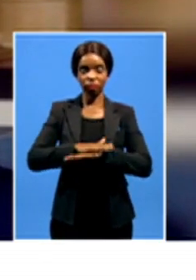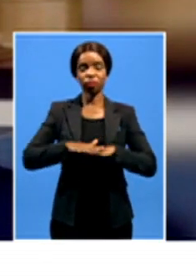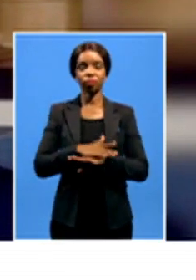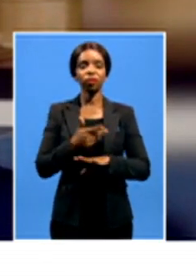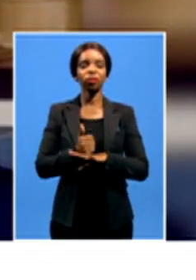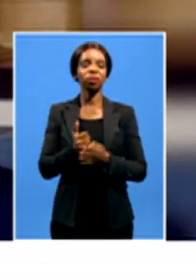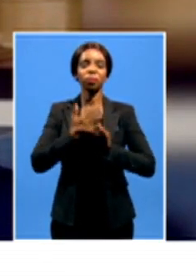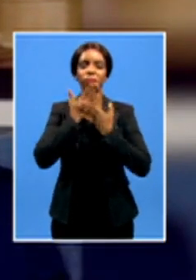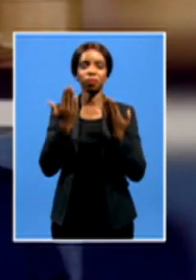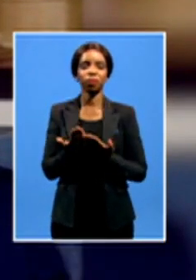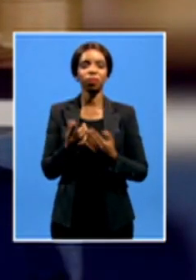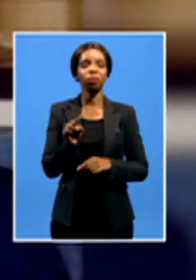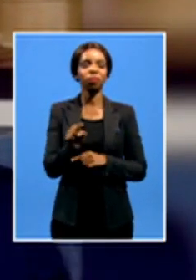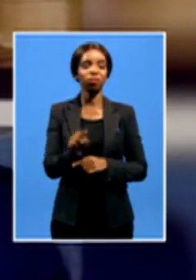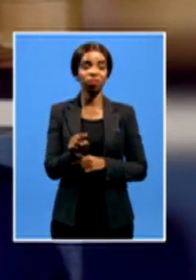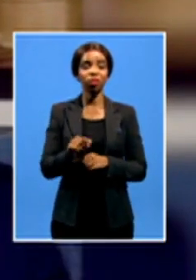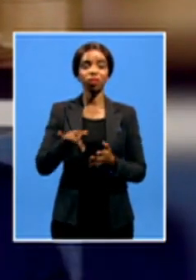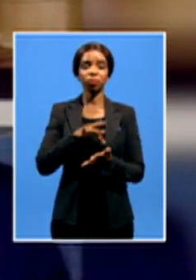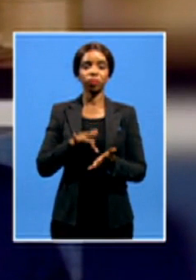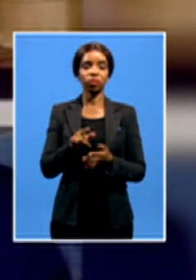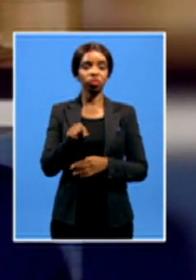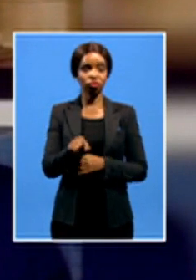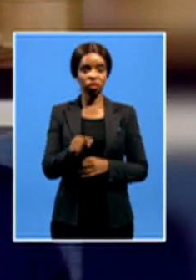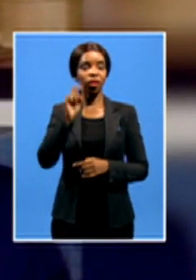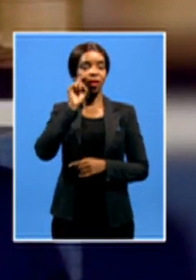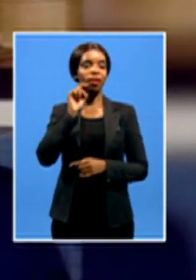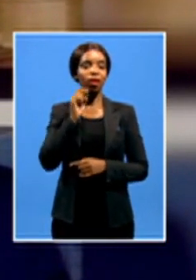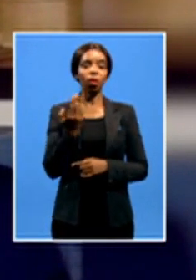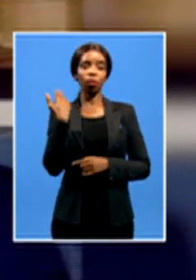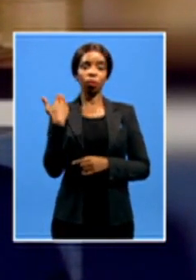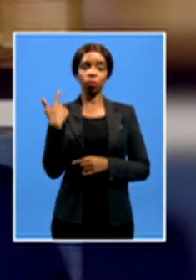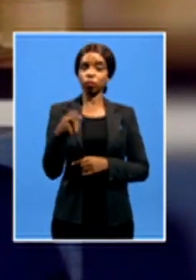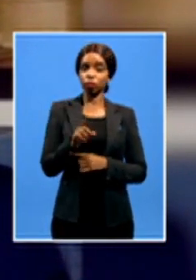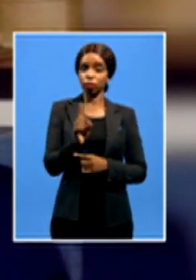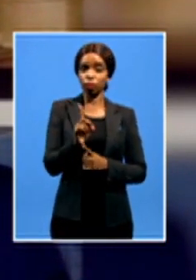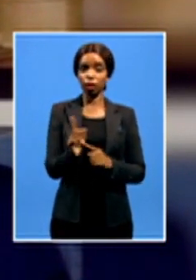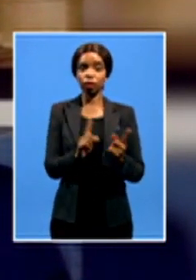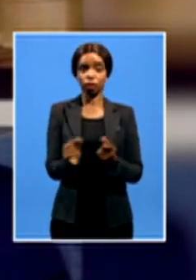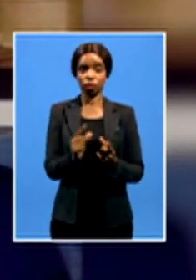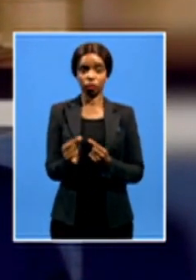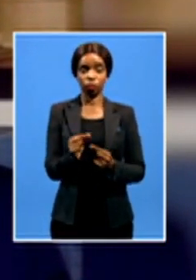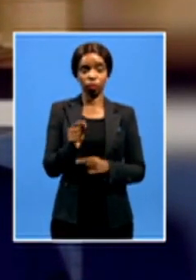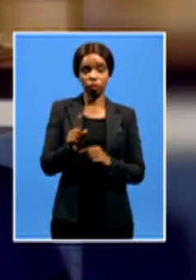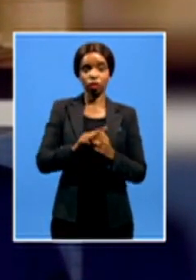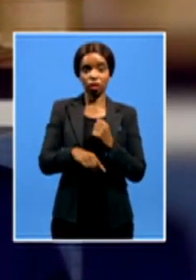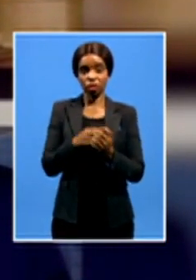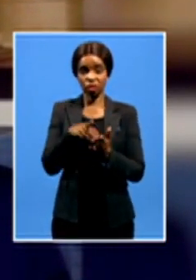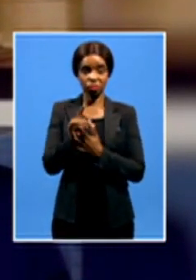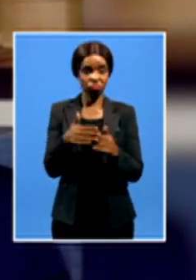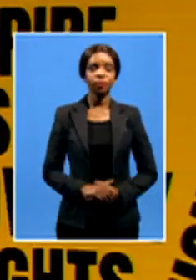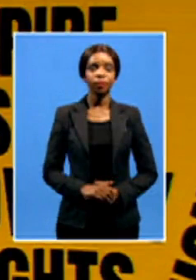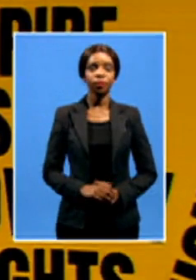fact be in the position in the old, which one had in the old days, where they would have lost their deposits